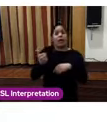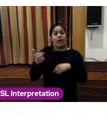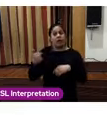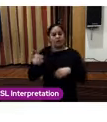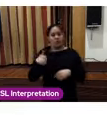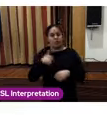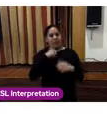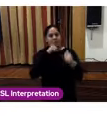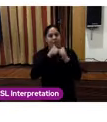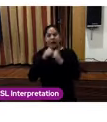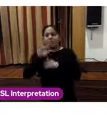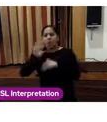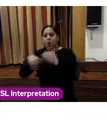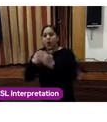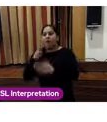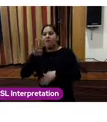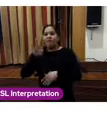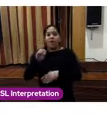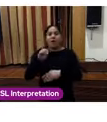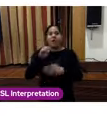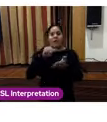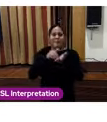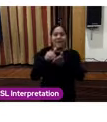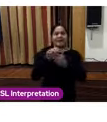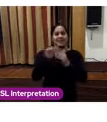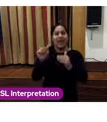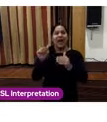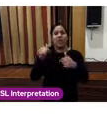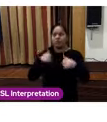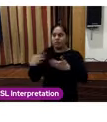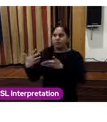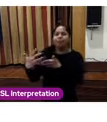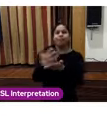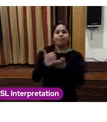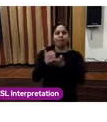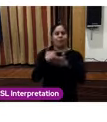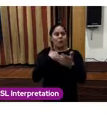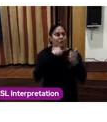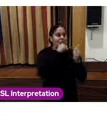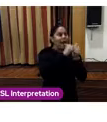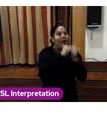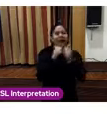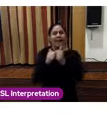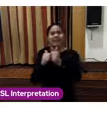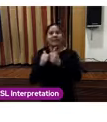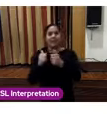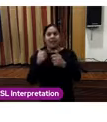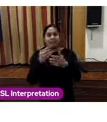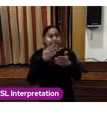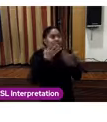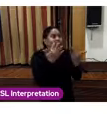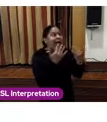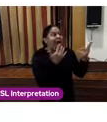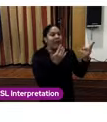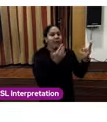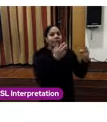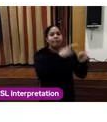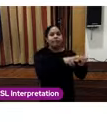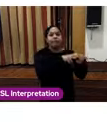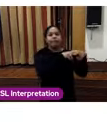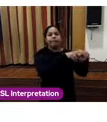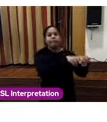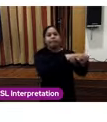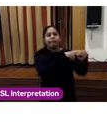all $36 to $40 billion for NYCHA. We got it. We passed it in the House. He's sitting on it. And our babies